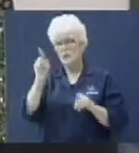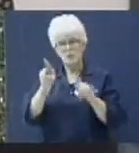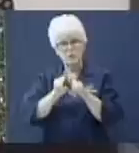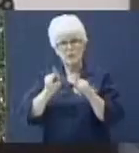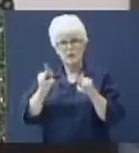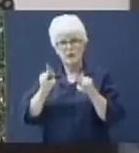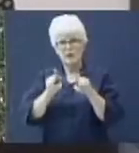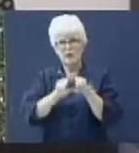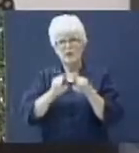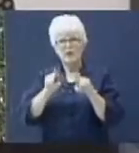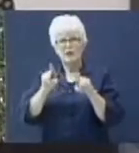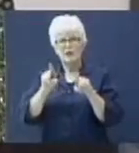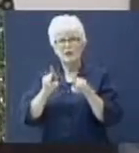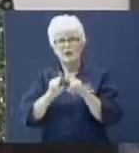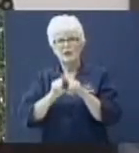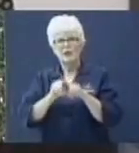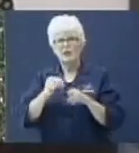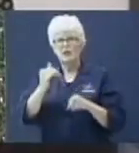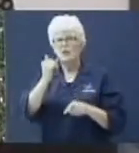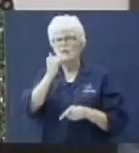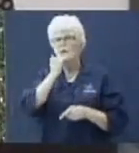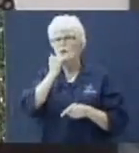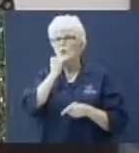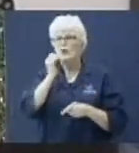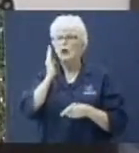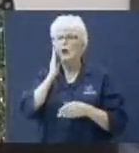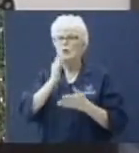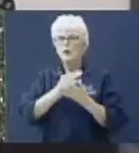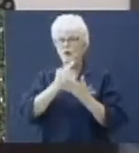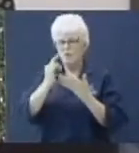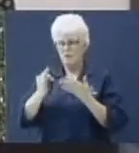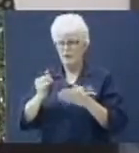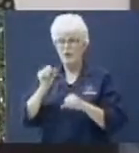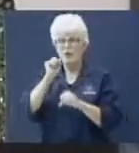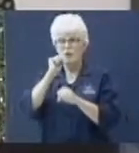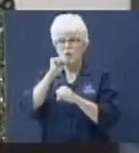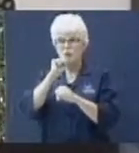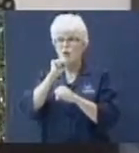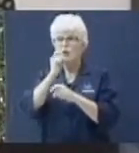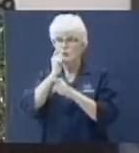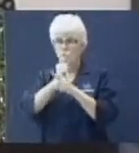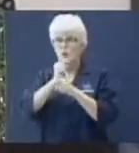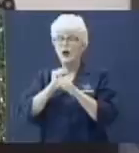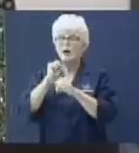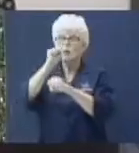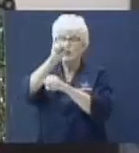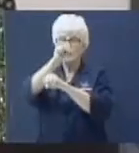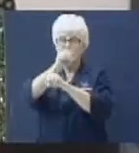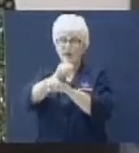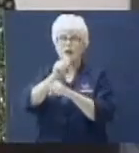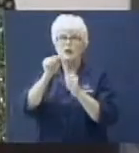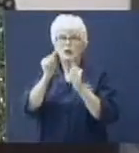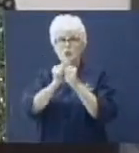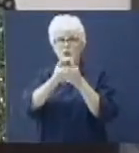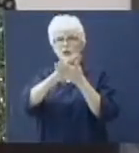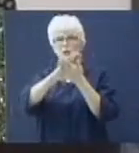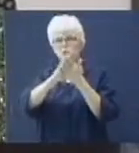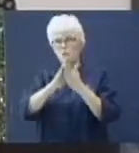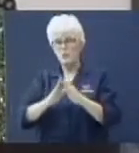shall fail, the right prevail, with peace on earth,